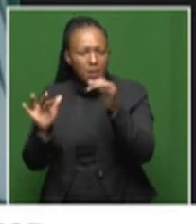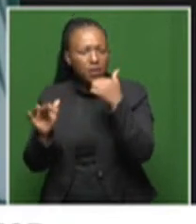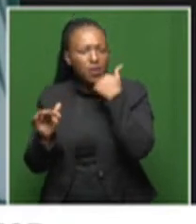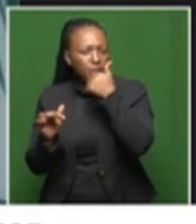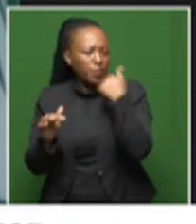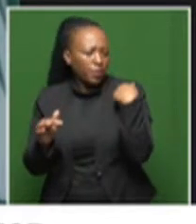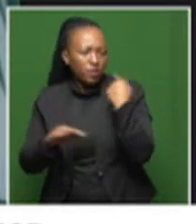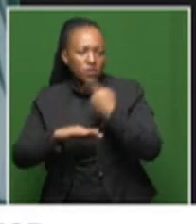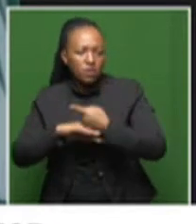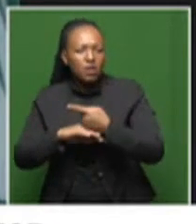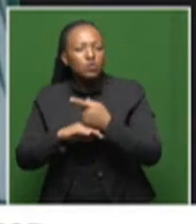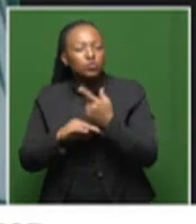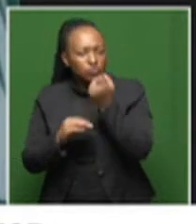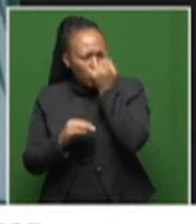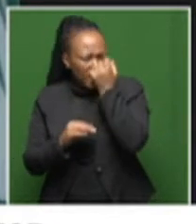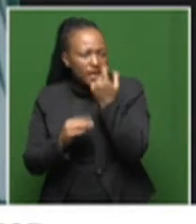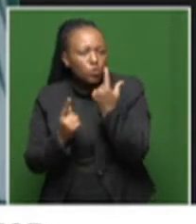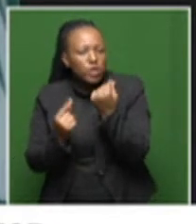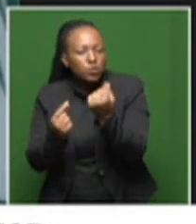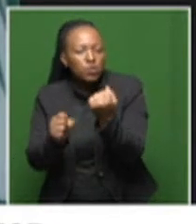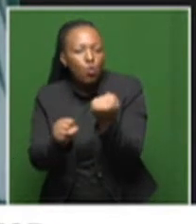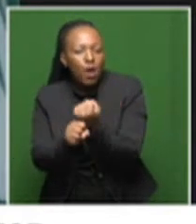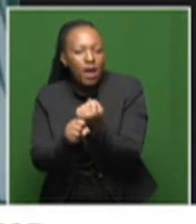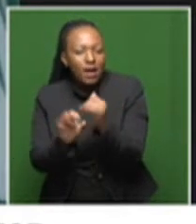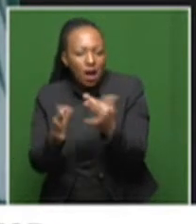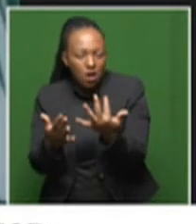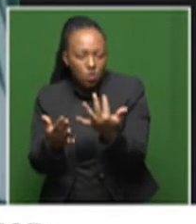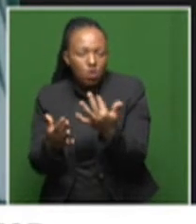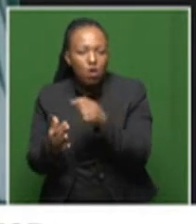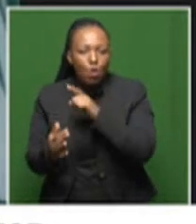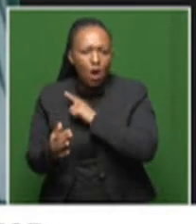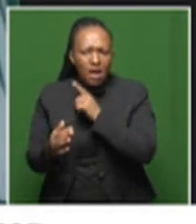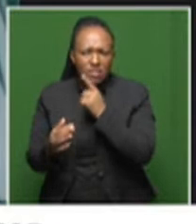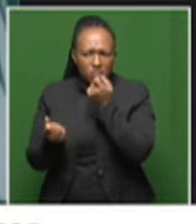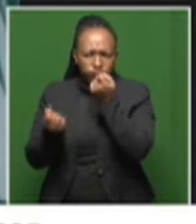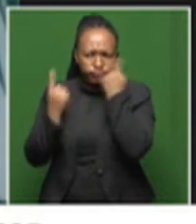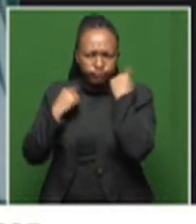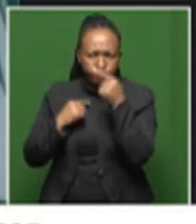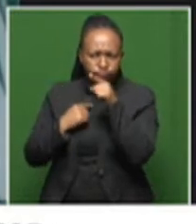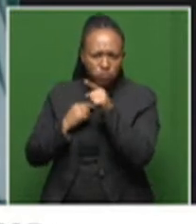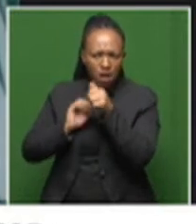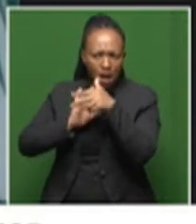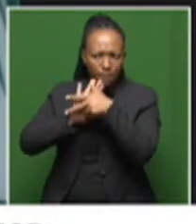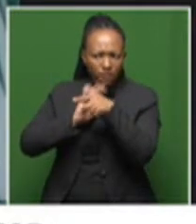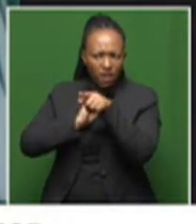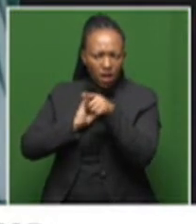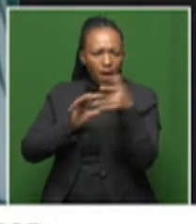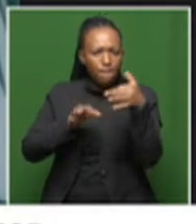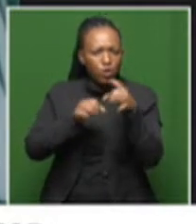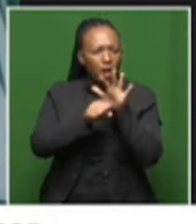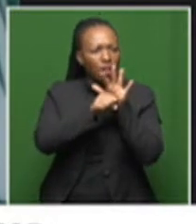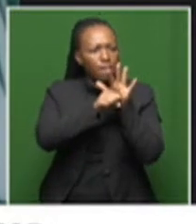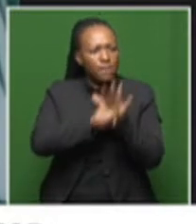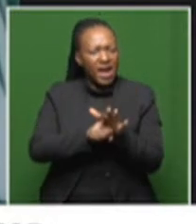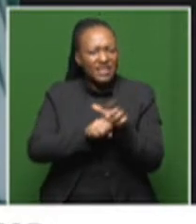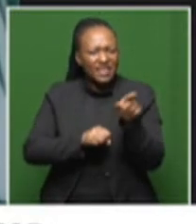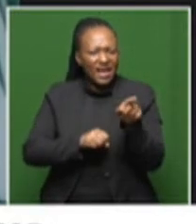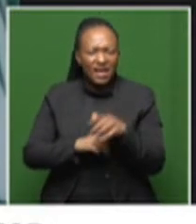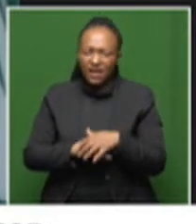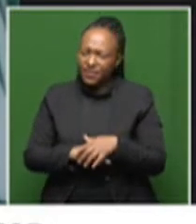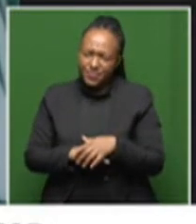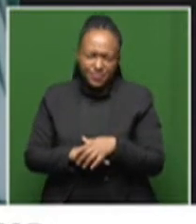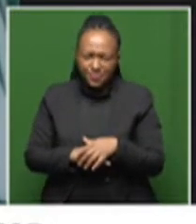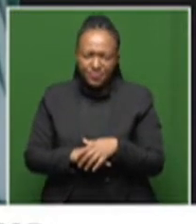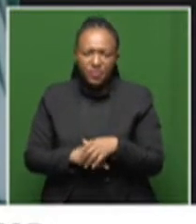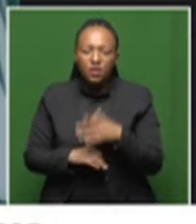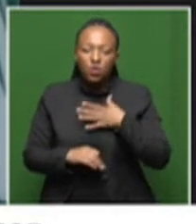public understand where we are. Because sometimes there's misunderstanding that the approval comes as part of political pressure, and we want to